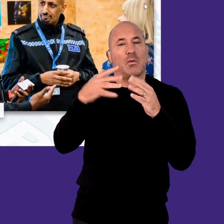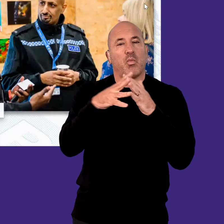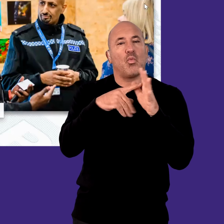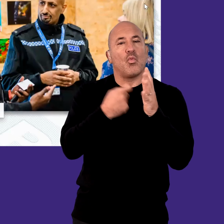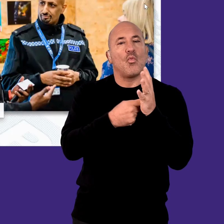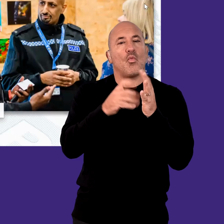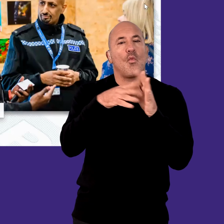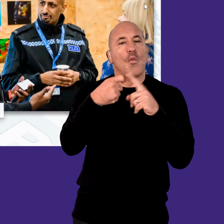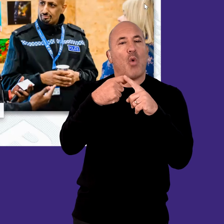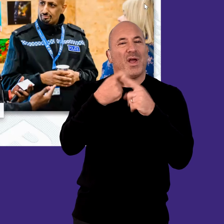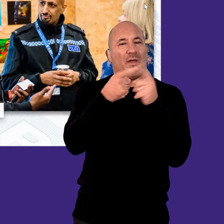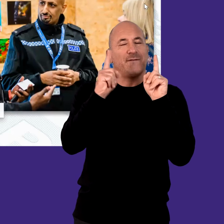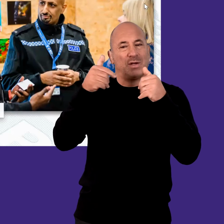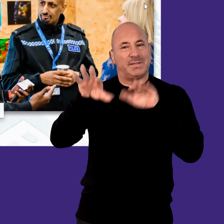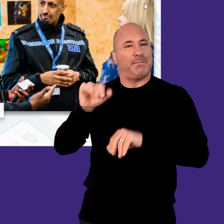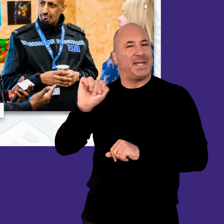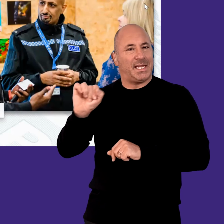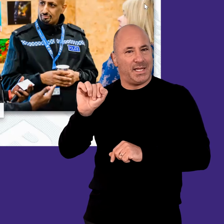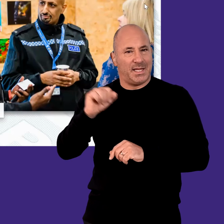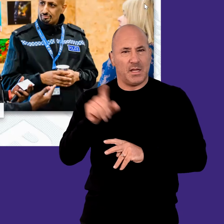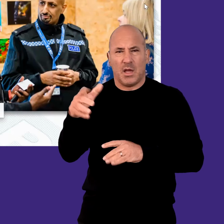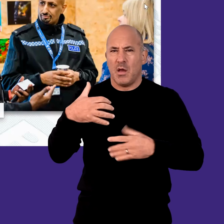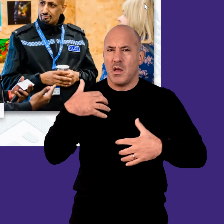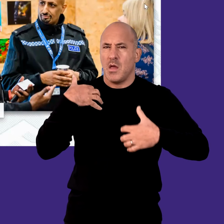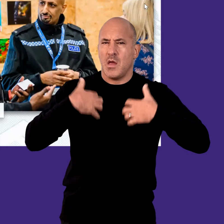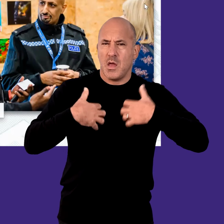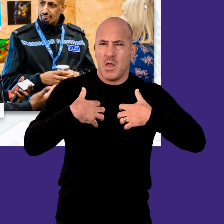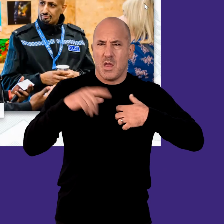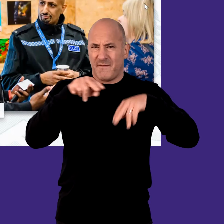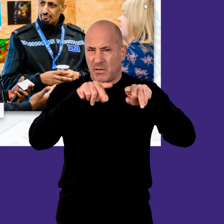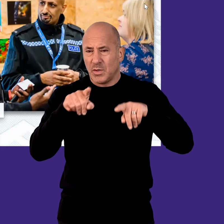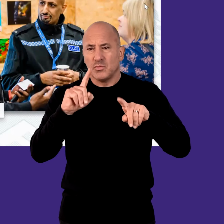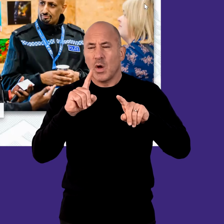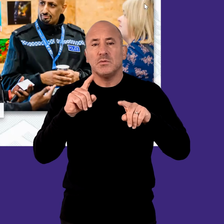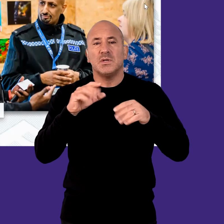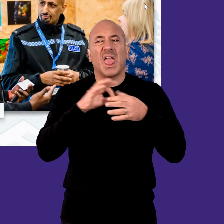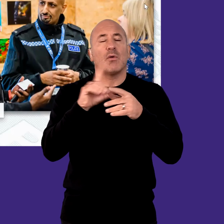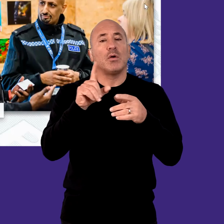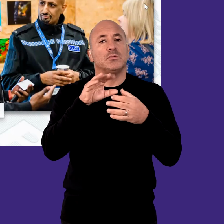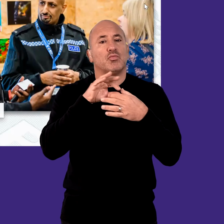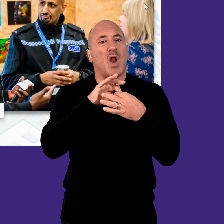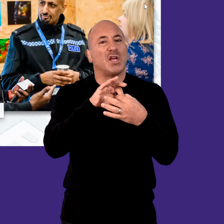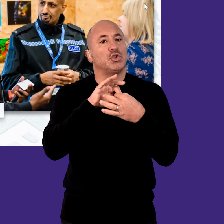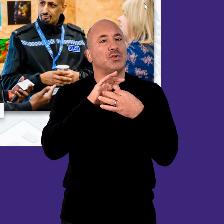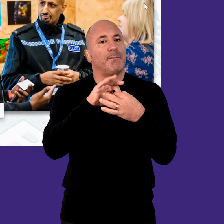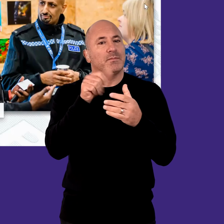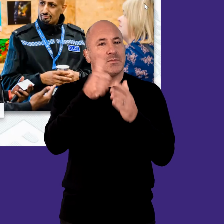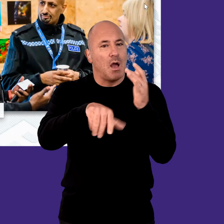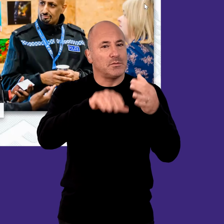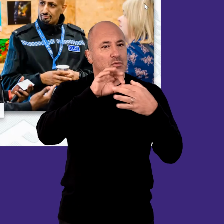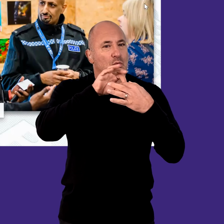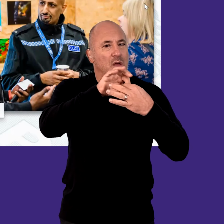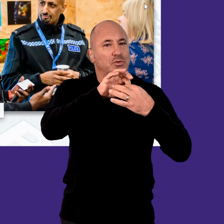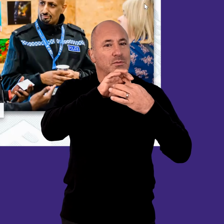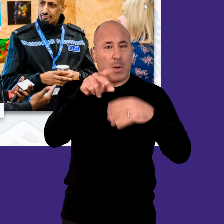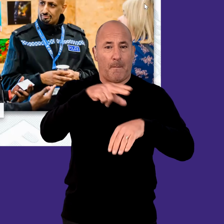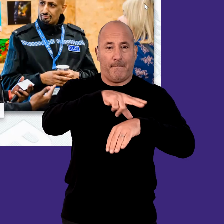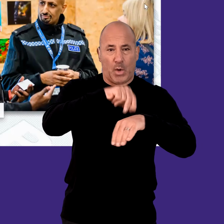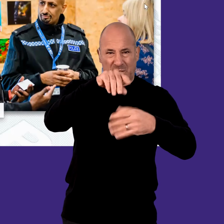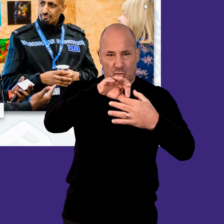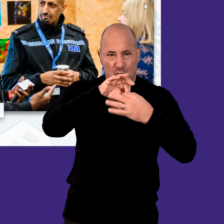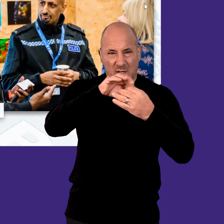These points were taken from that evaluation that I noted that Warwick University did. And the interesting one was around building relationships. So